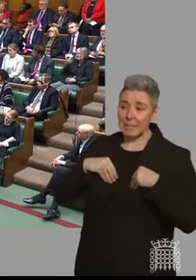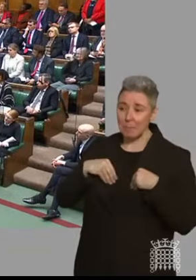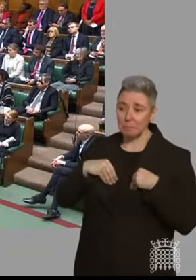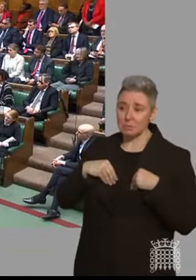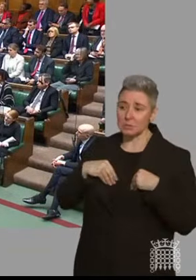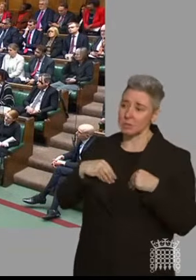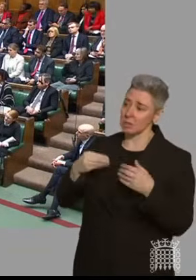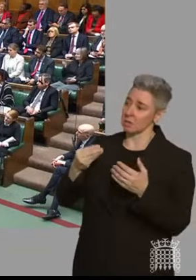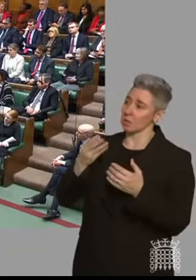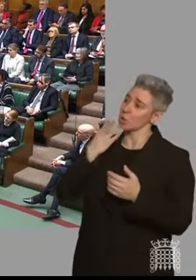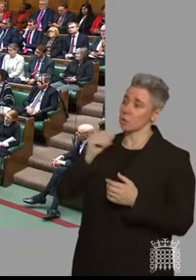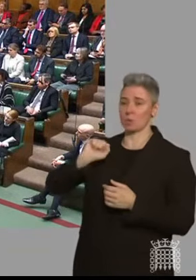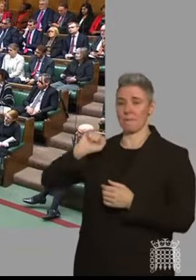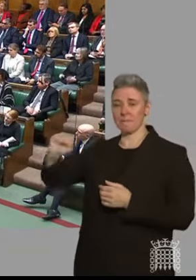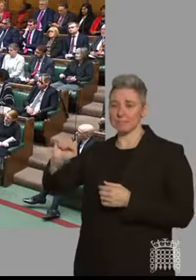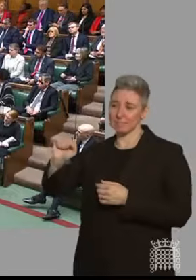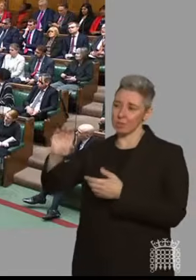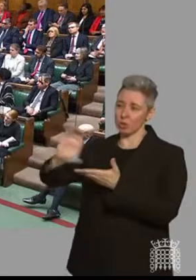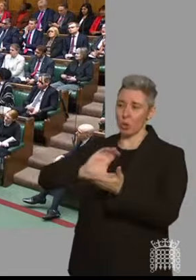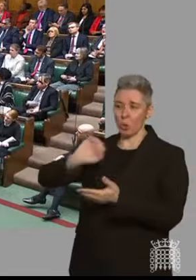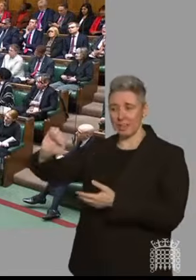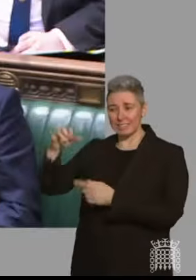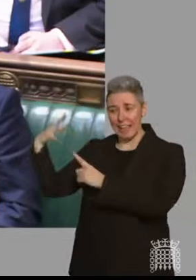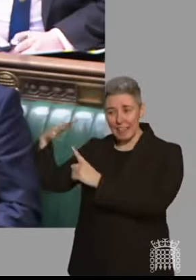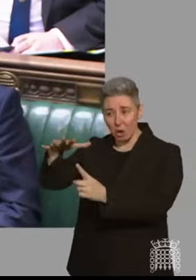No, Mr. Speaker, and I'm